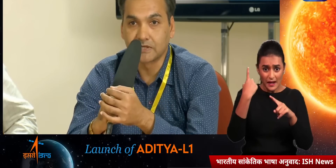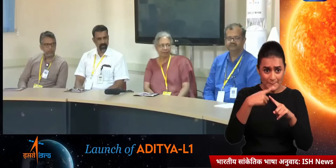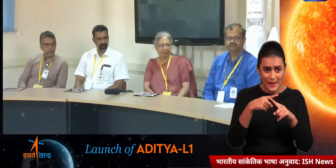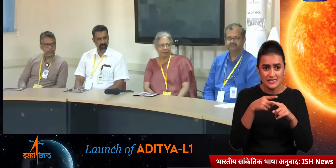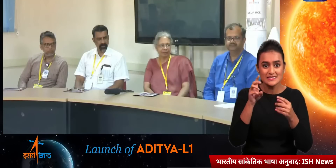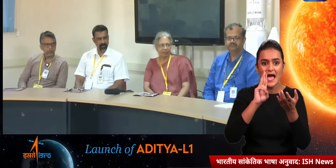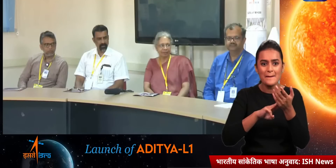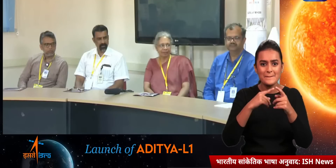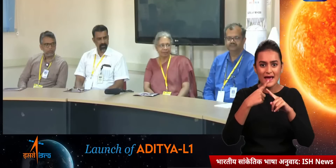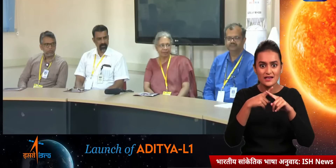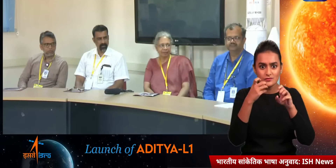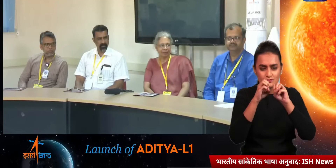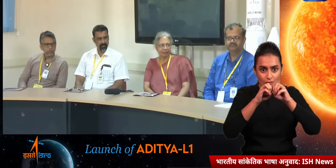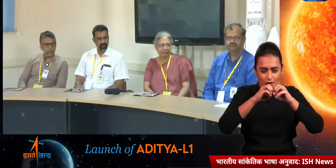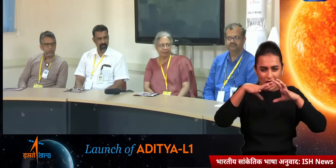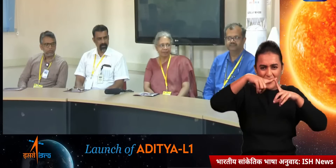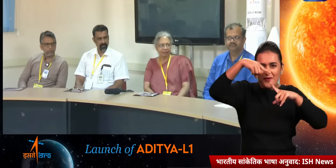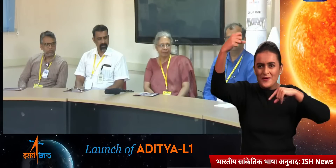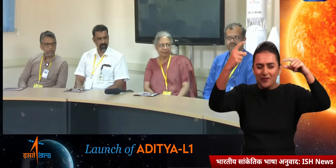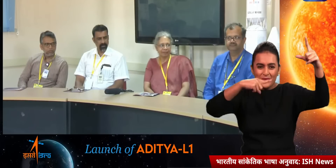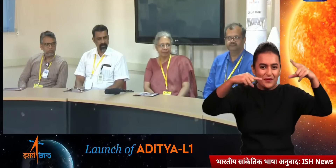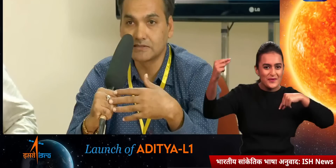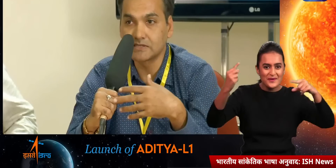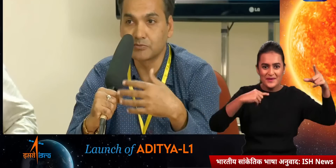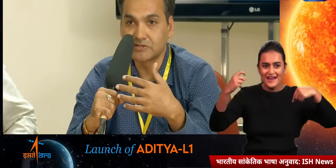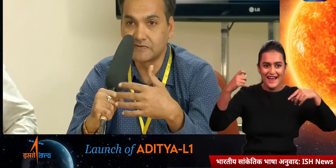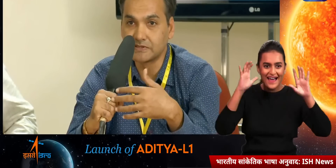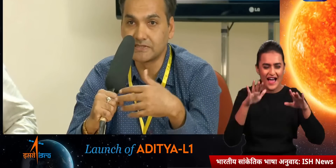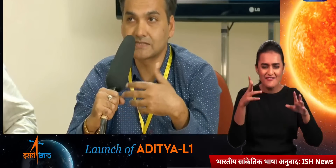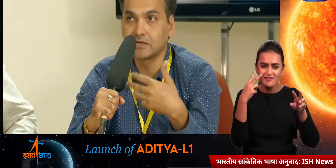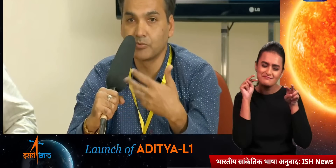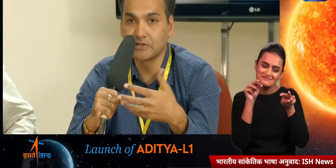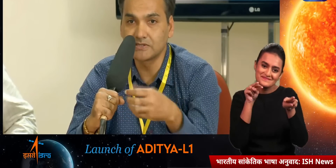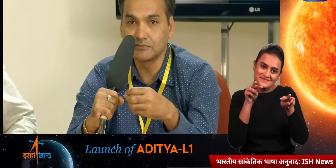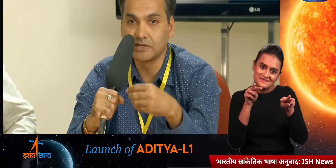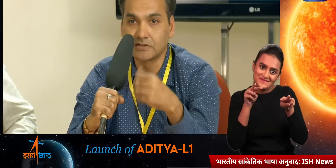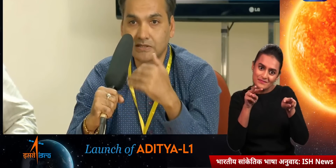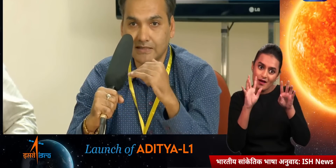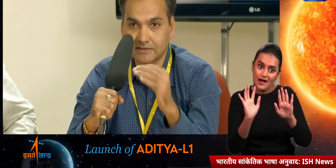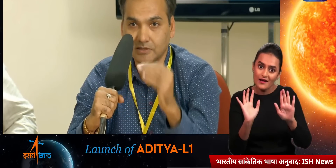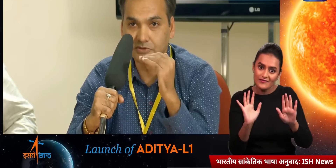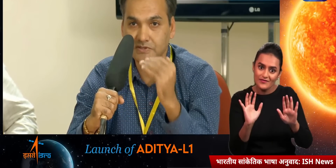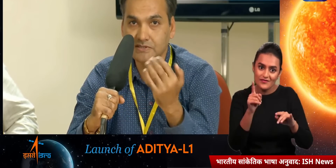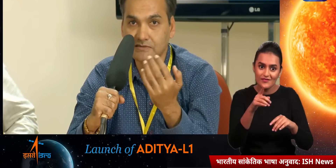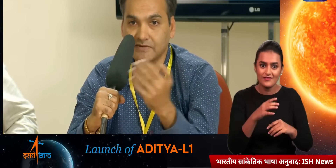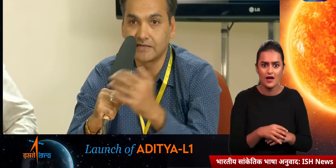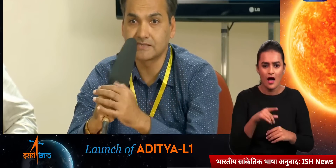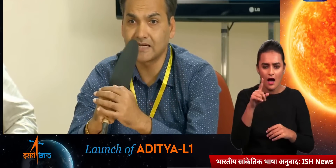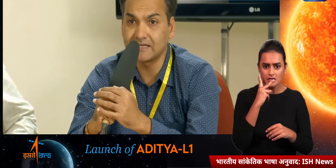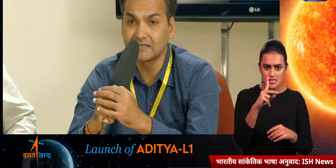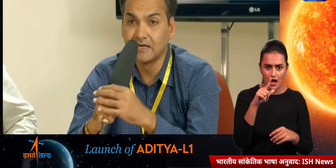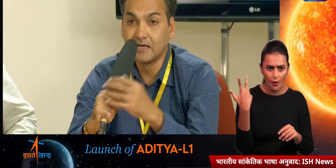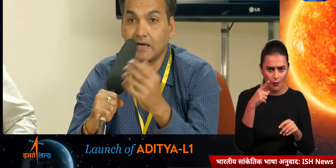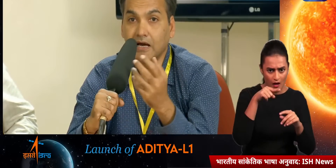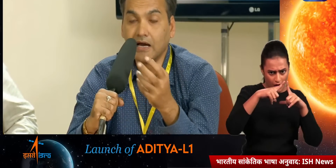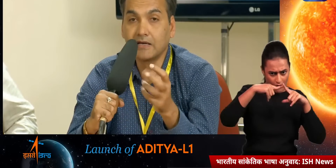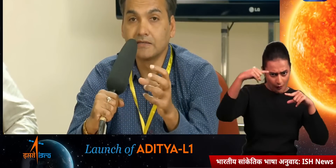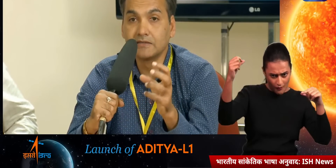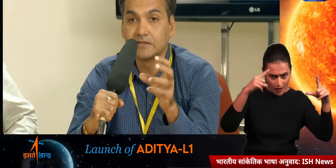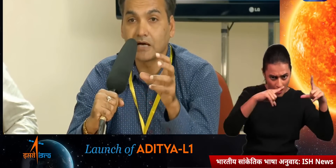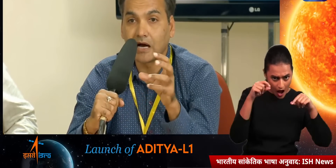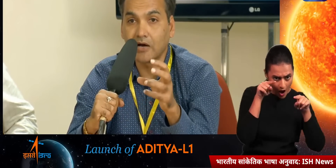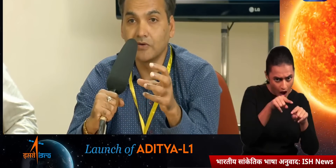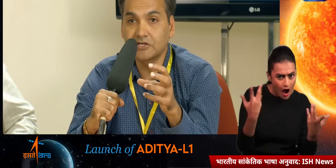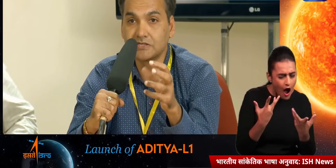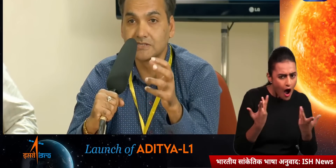of the sun. And what we want to look at that how in general the sun's atmosphere is coupled by looking at the observations at various height,